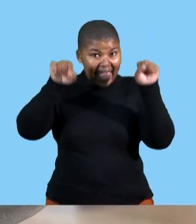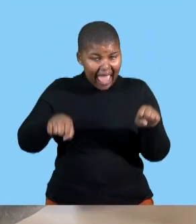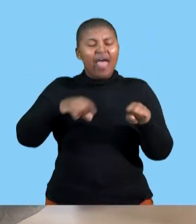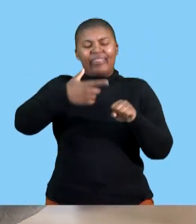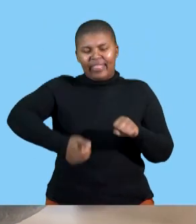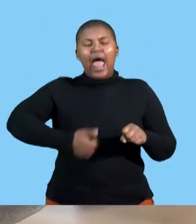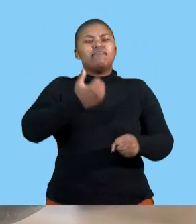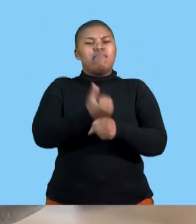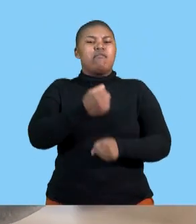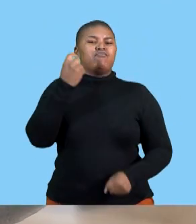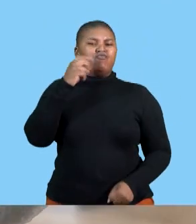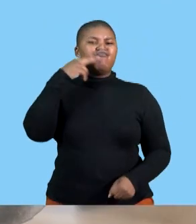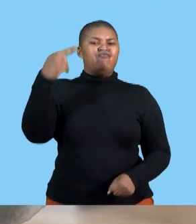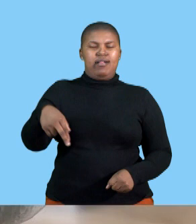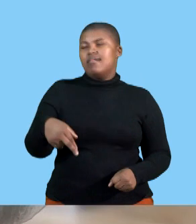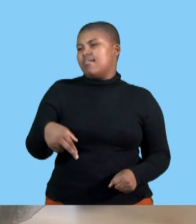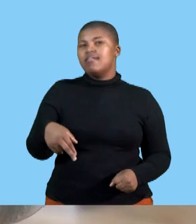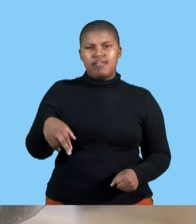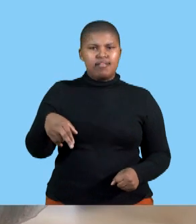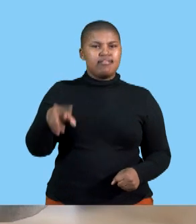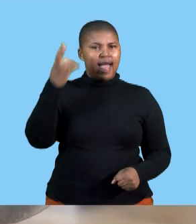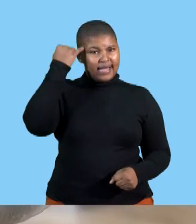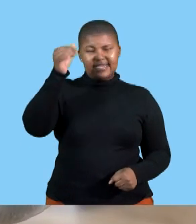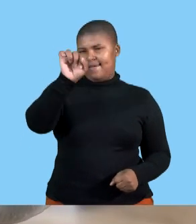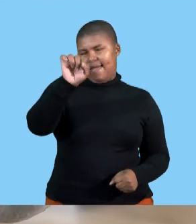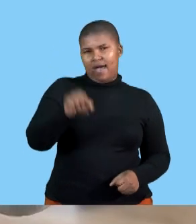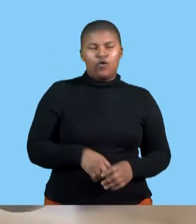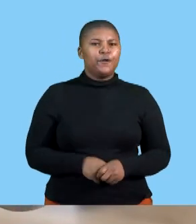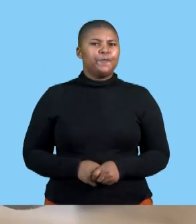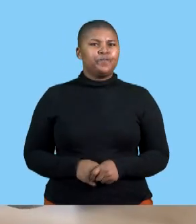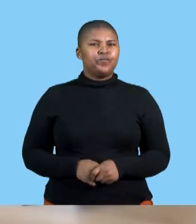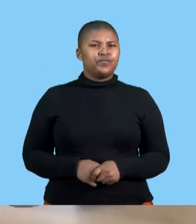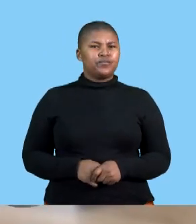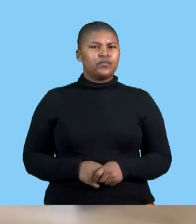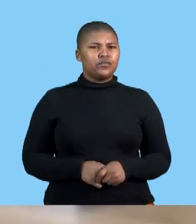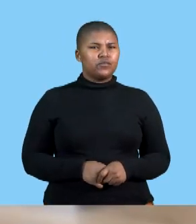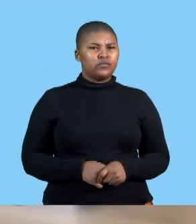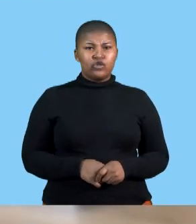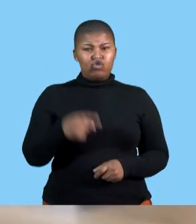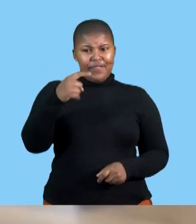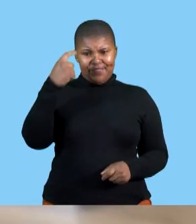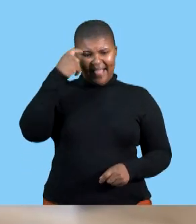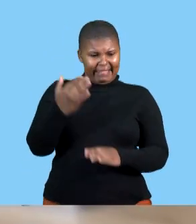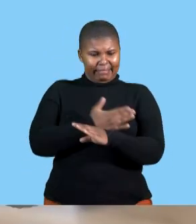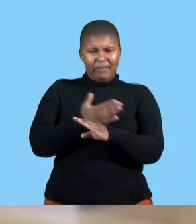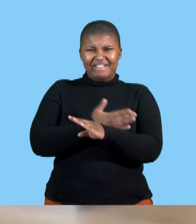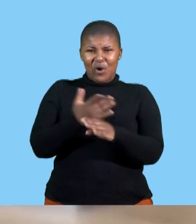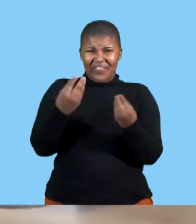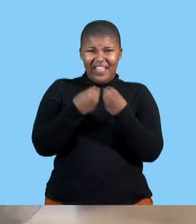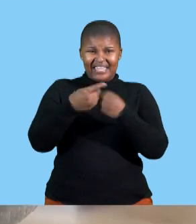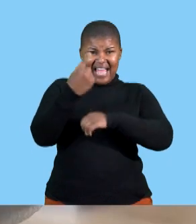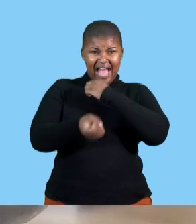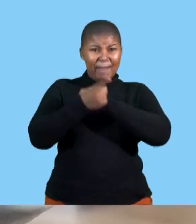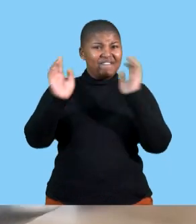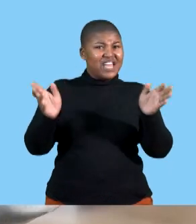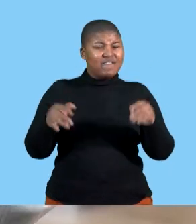basically. So even though you've got, what do I want to say? So you're thinking of things that has never been thought of before, but yet